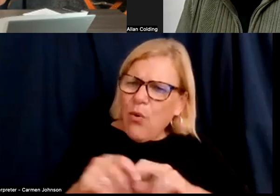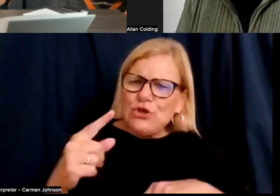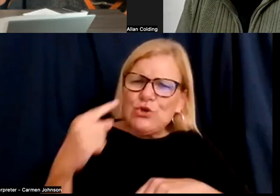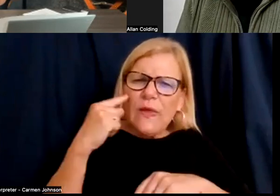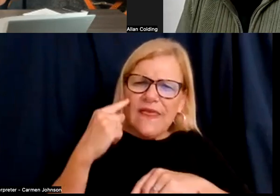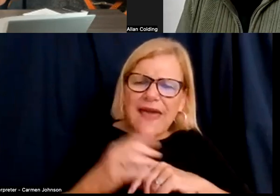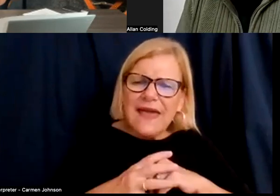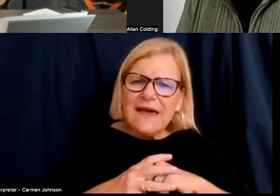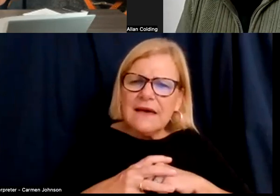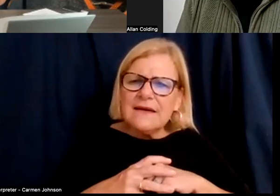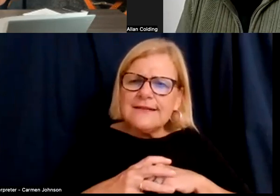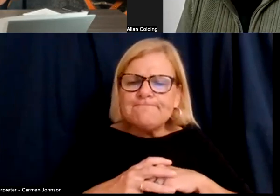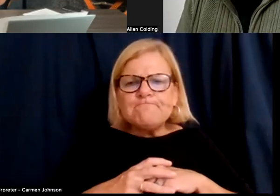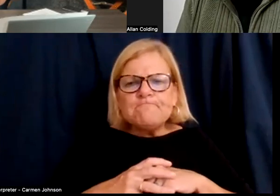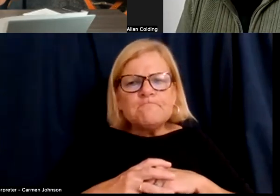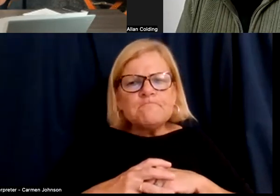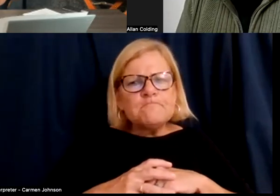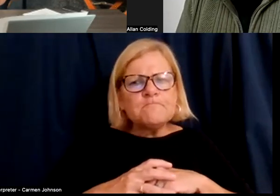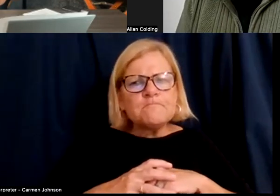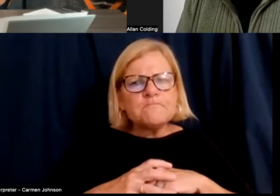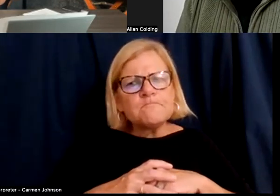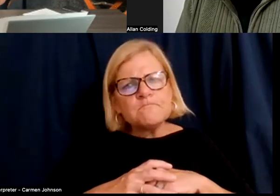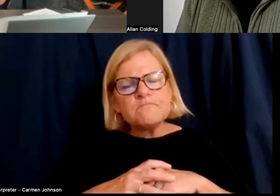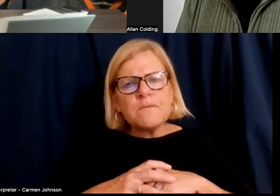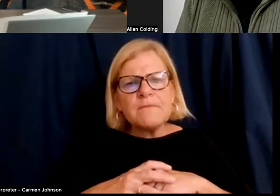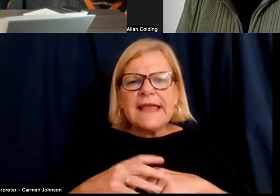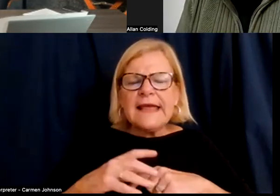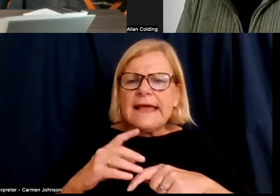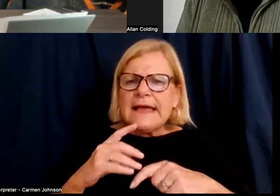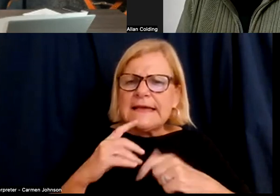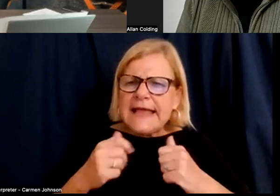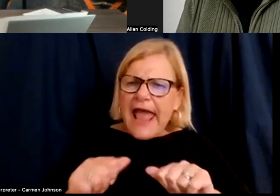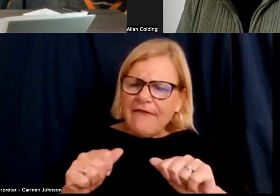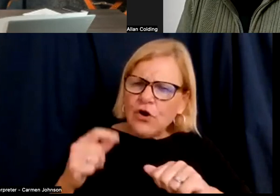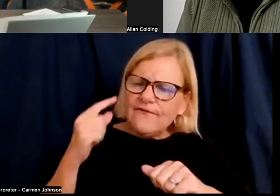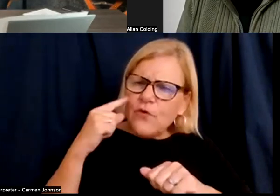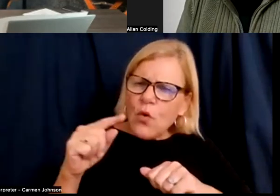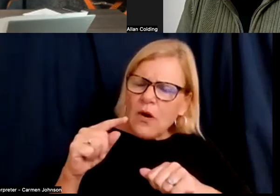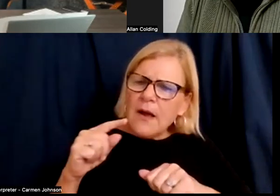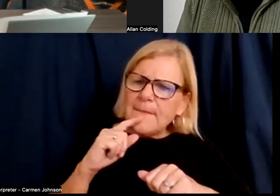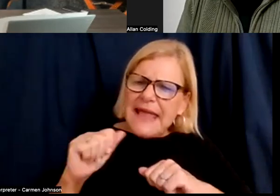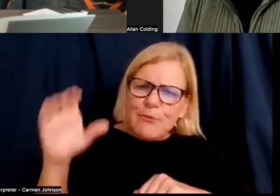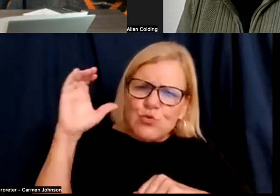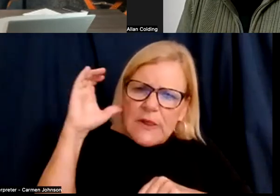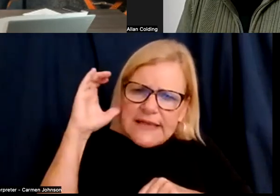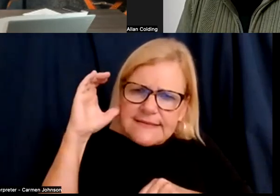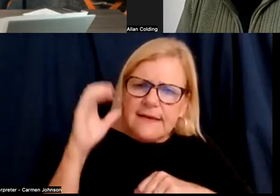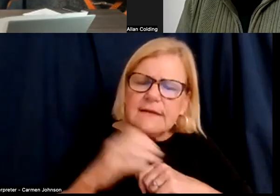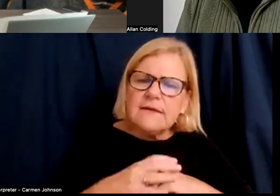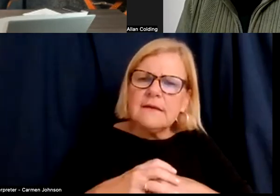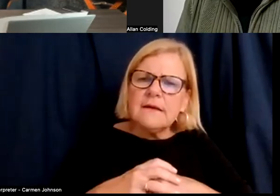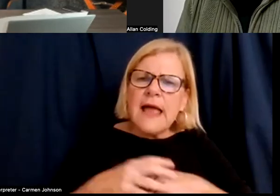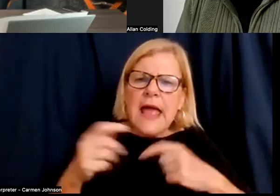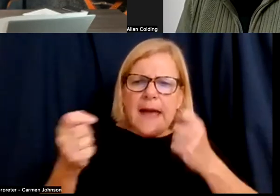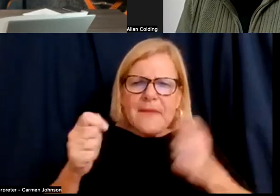think uh, is the effort when it comes to being able to listen and